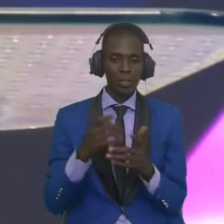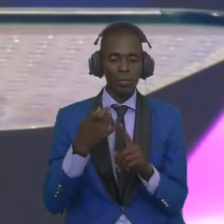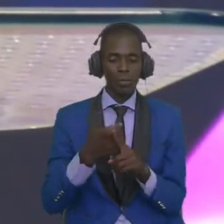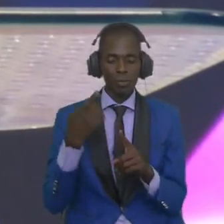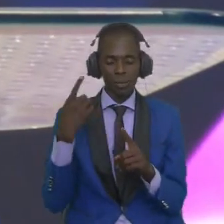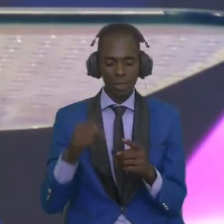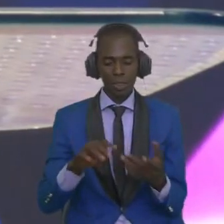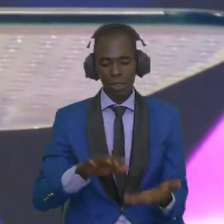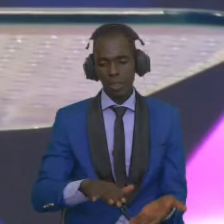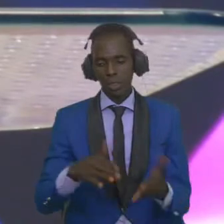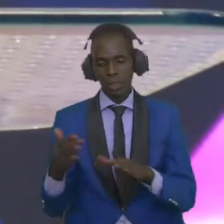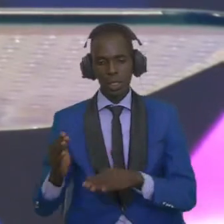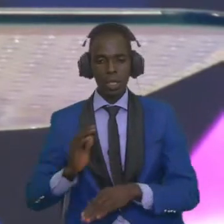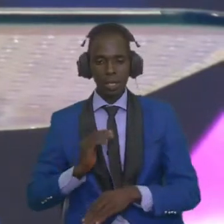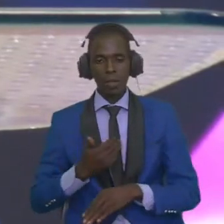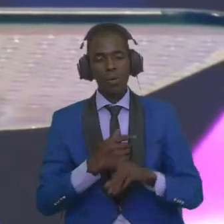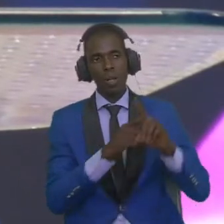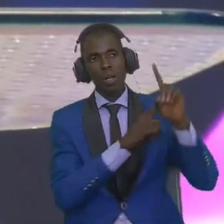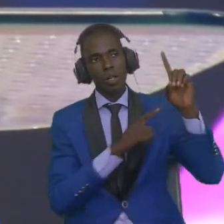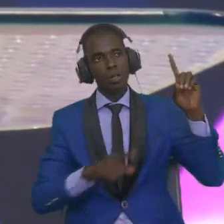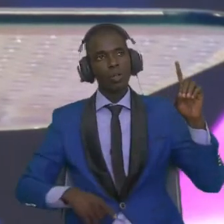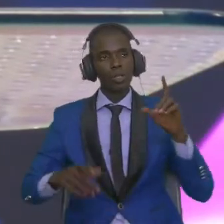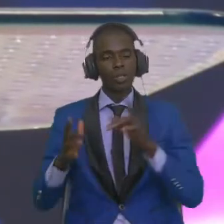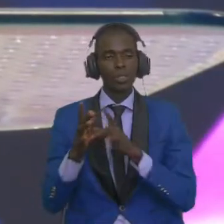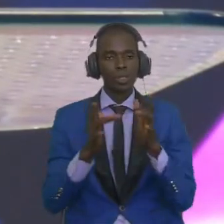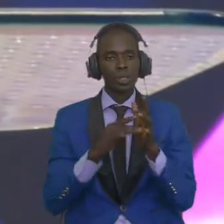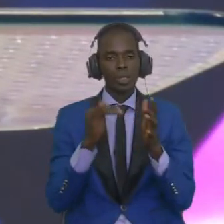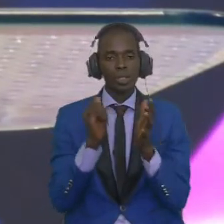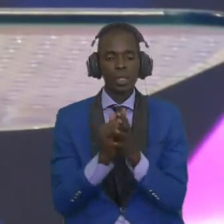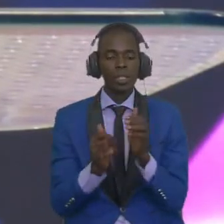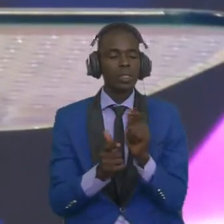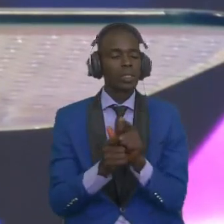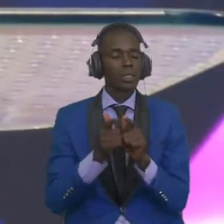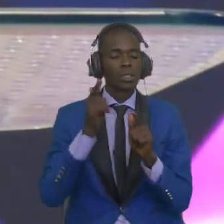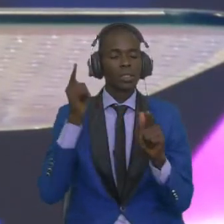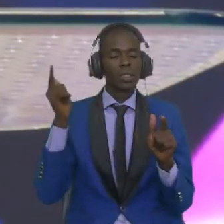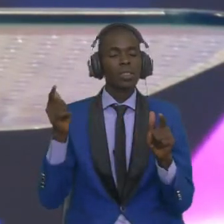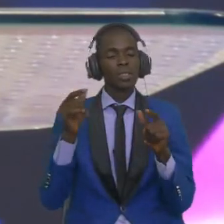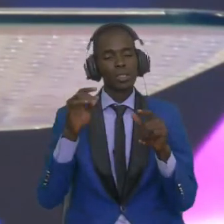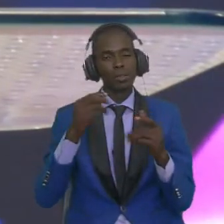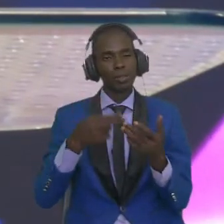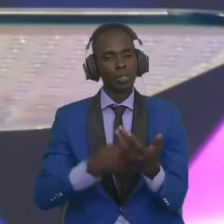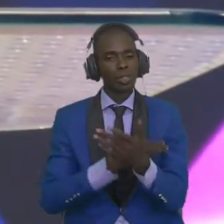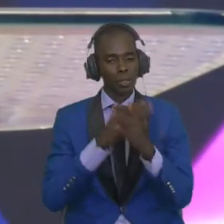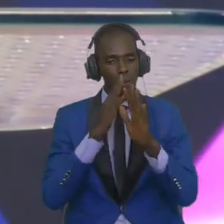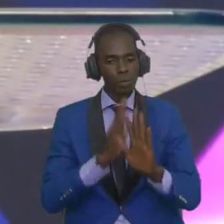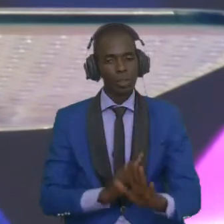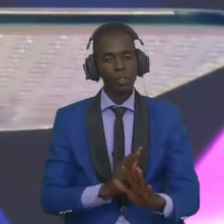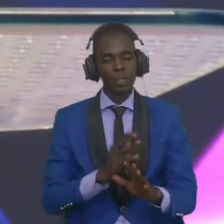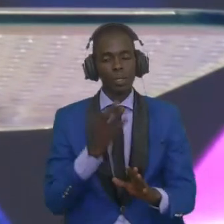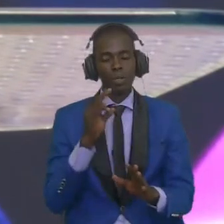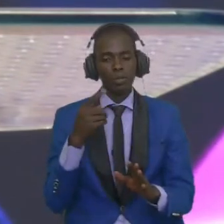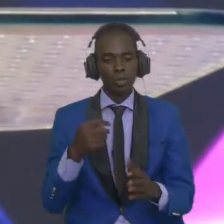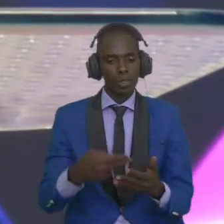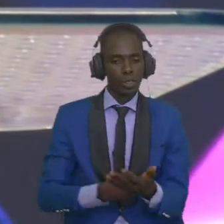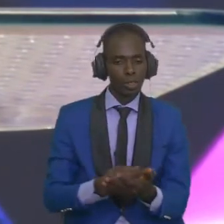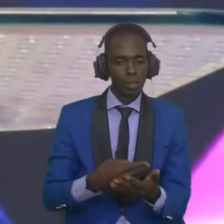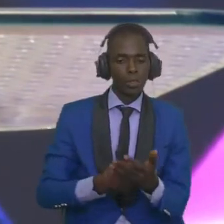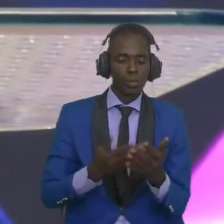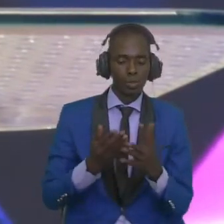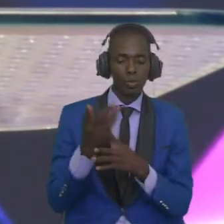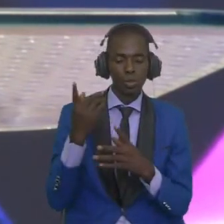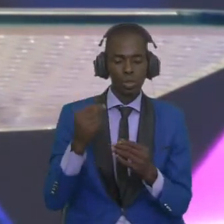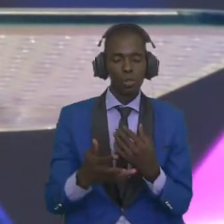Lord Jesus, that great shepherd of the sheep, through the blood of the